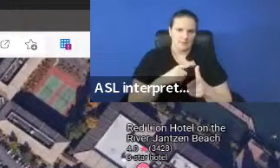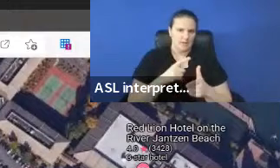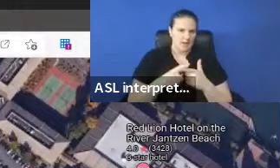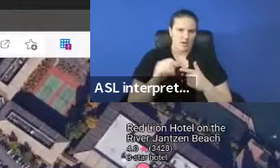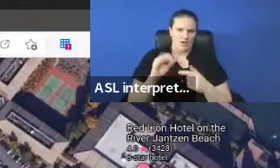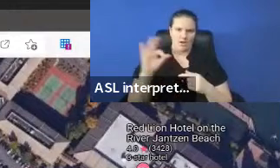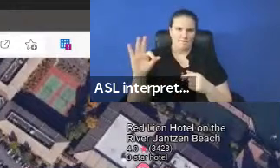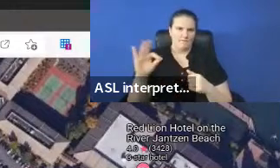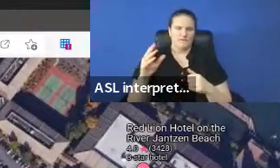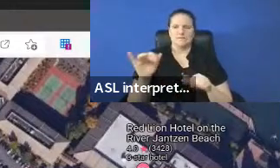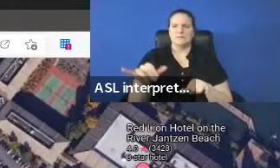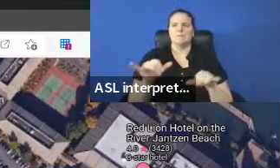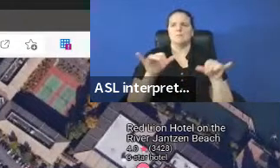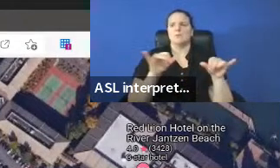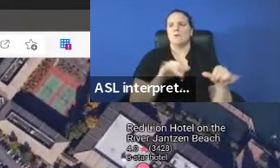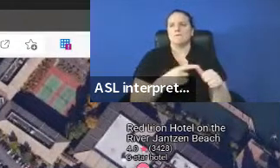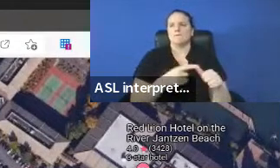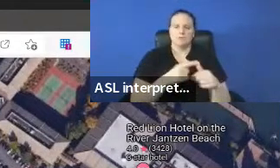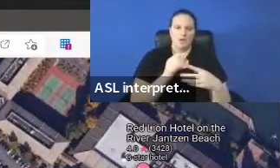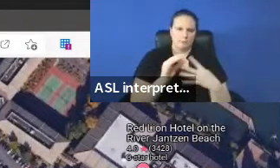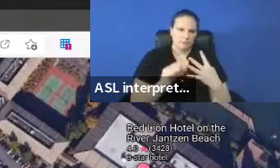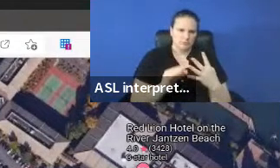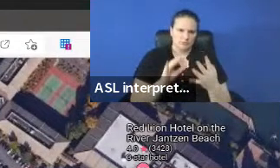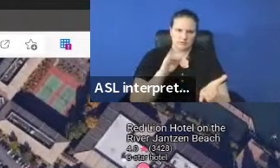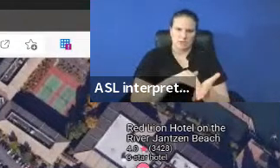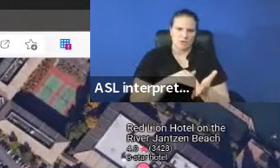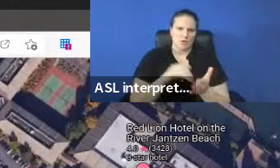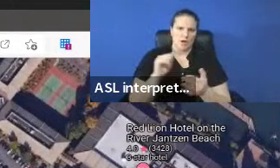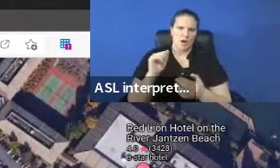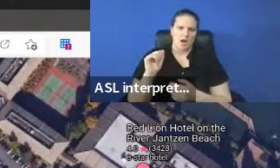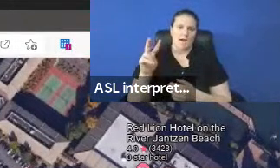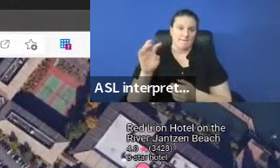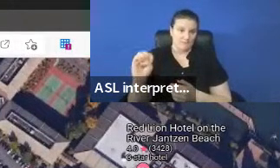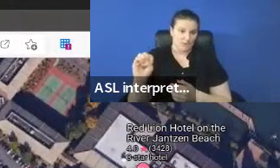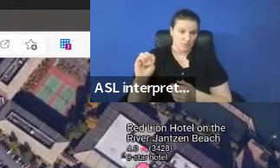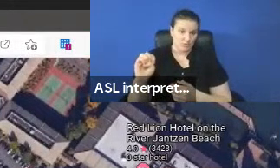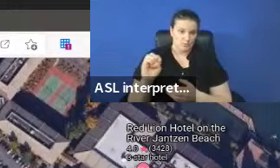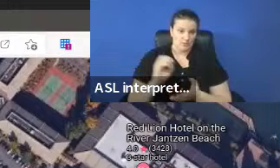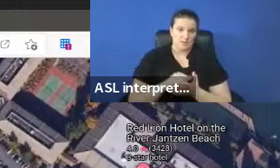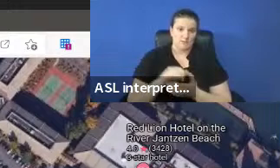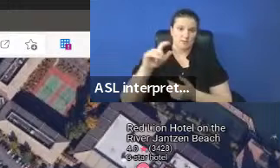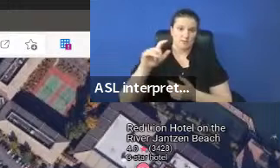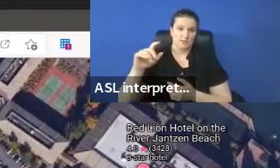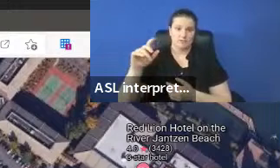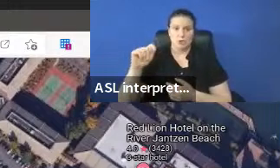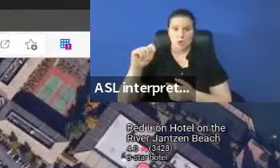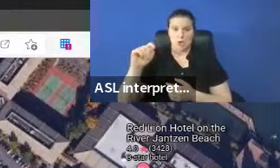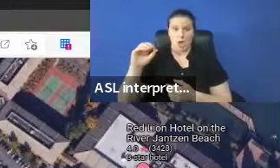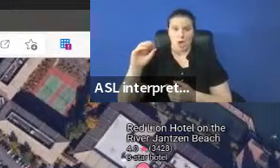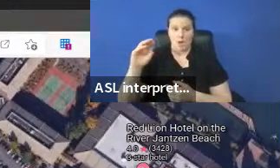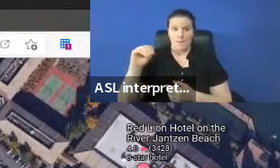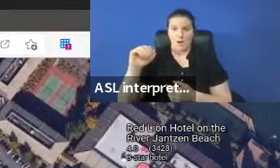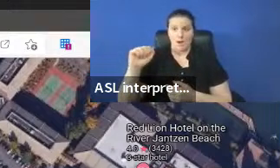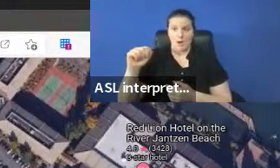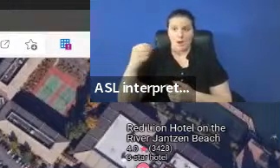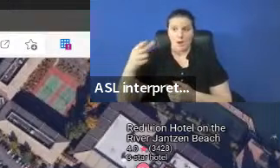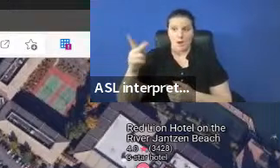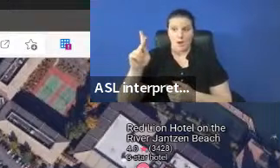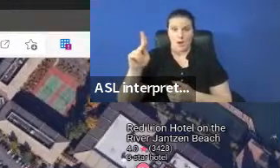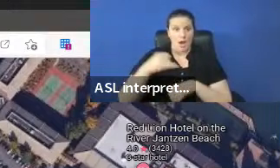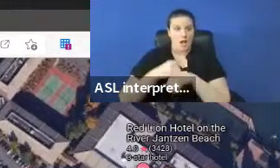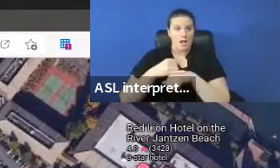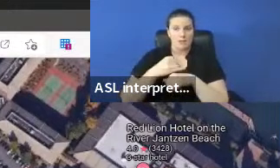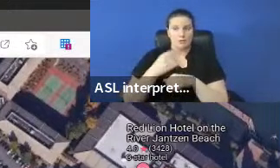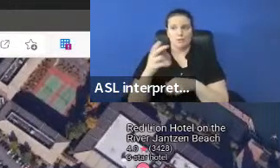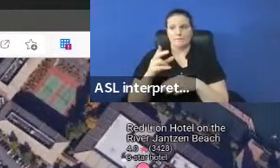to the first option that we showed at Center Avenue and Tomahawk Island Drive, right adjacent to the